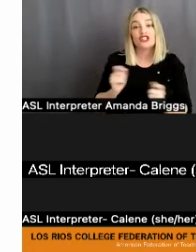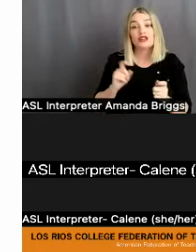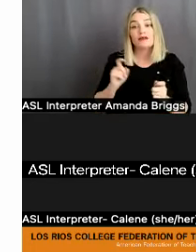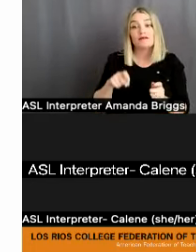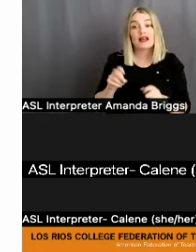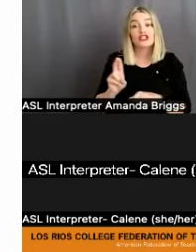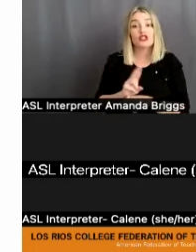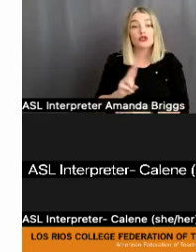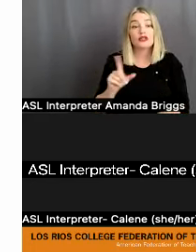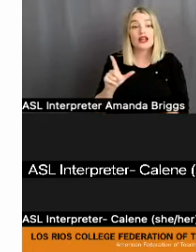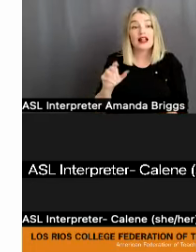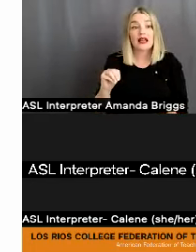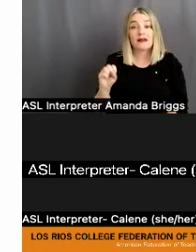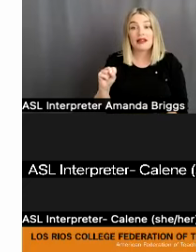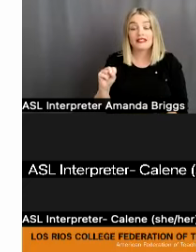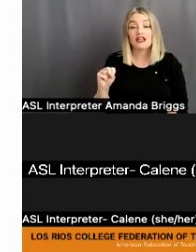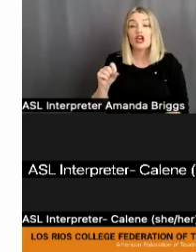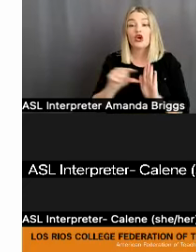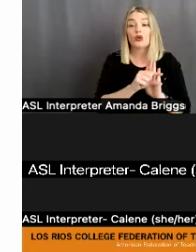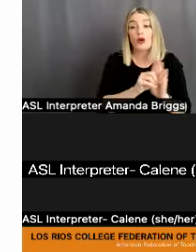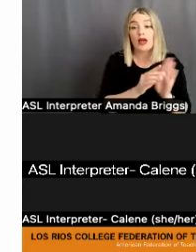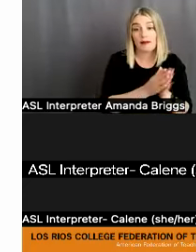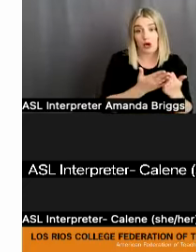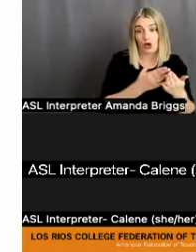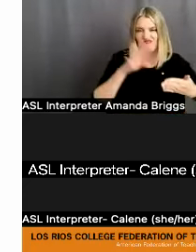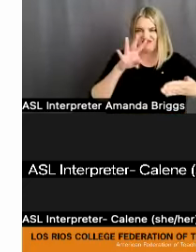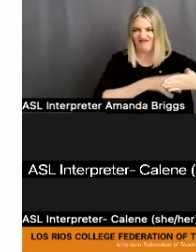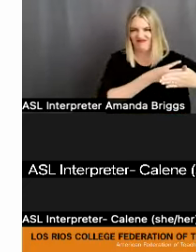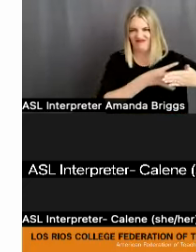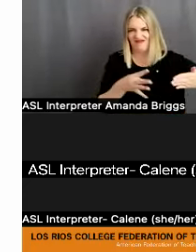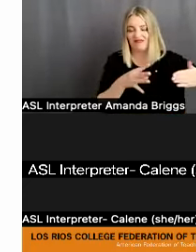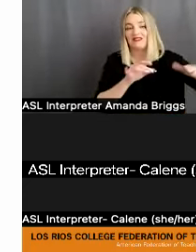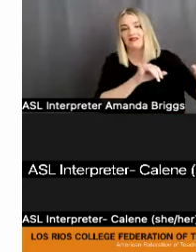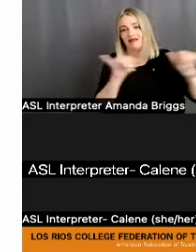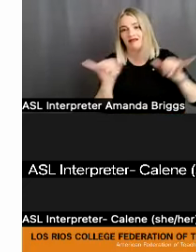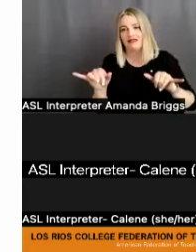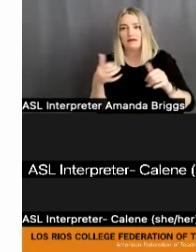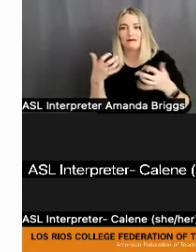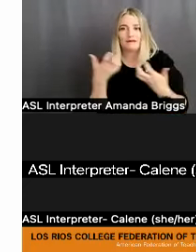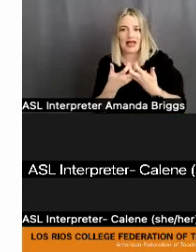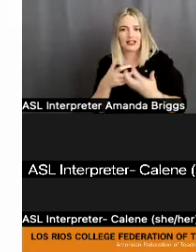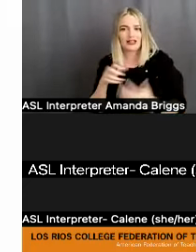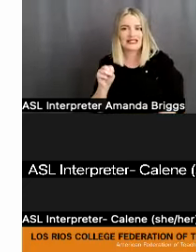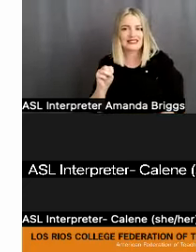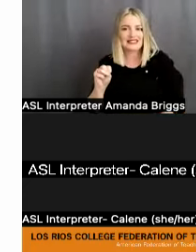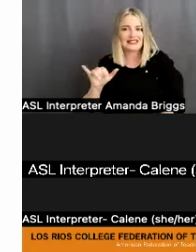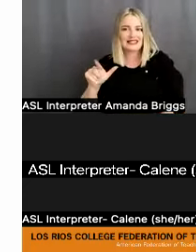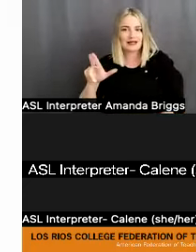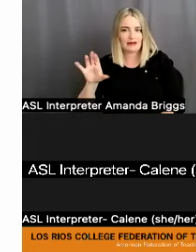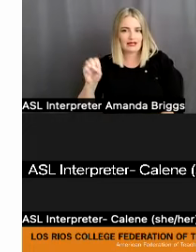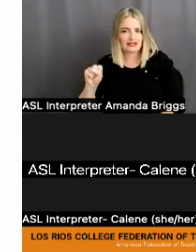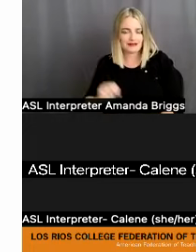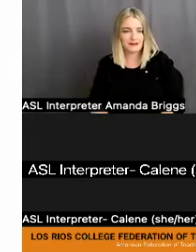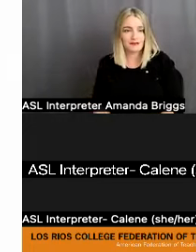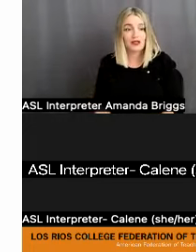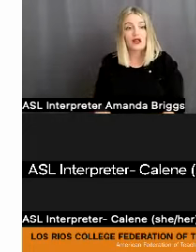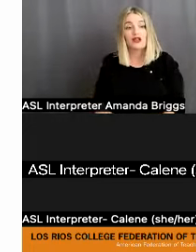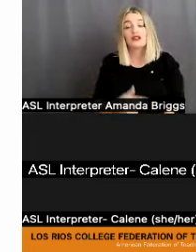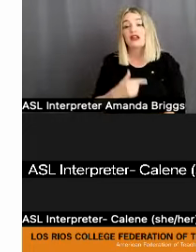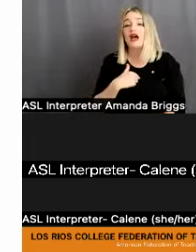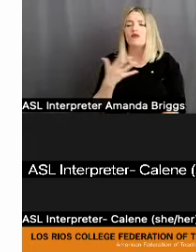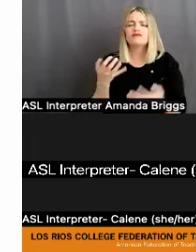LMS gradebook consistent with the grading procedure outlined in your syllabus. So here I wanna talk a little bit about